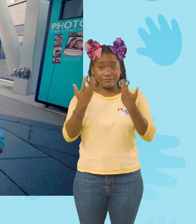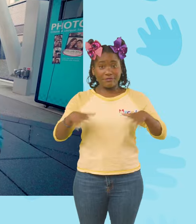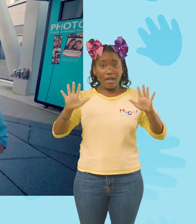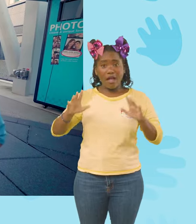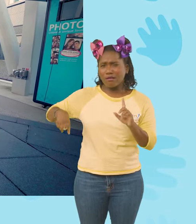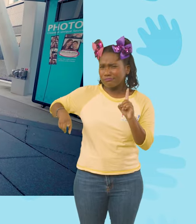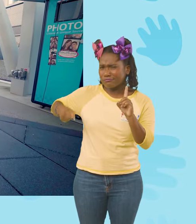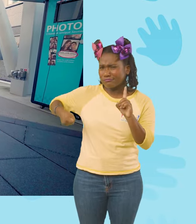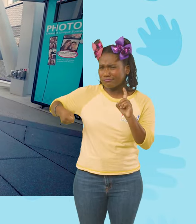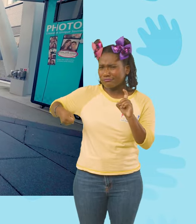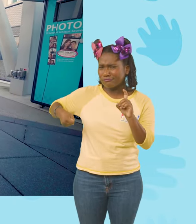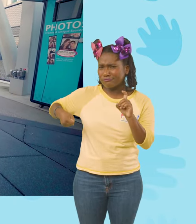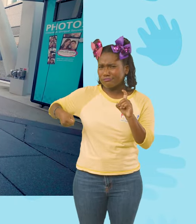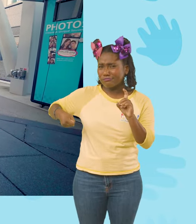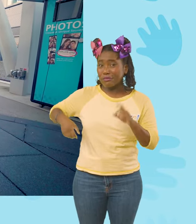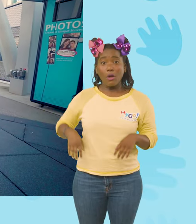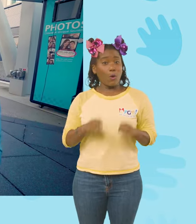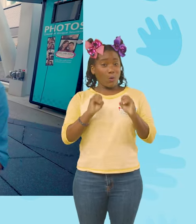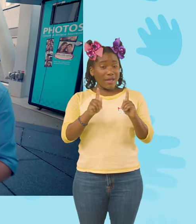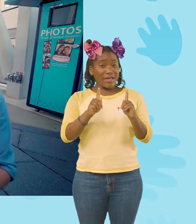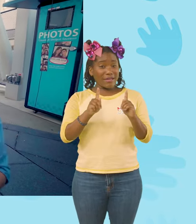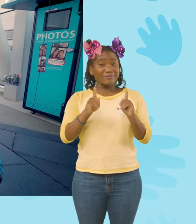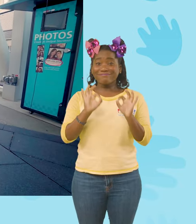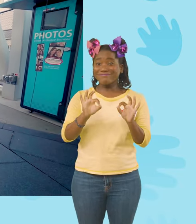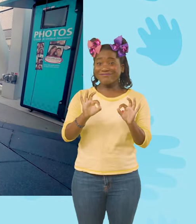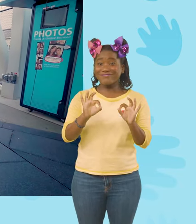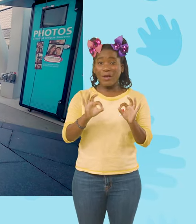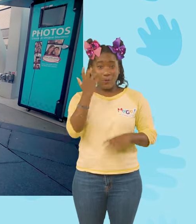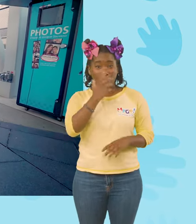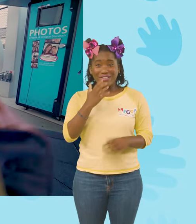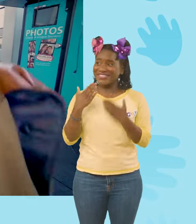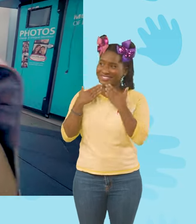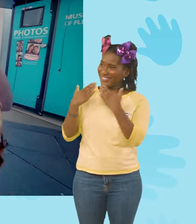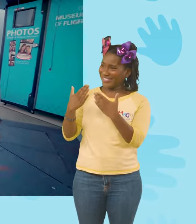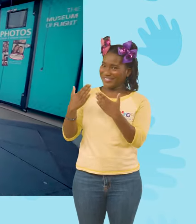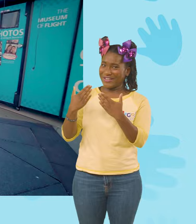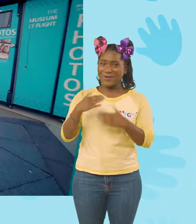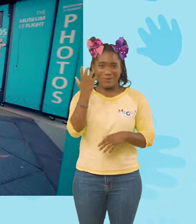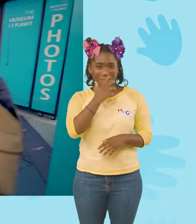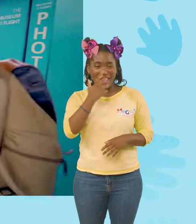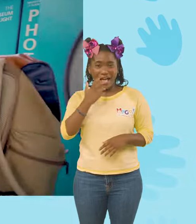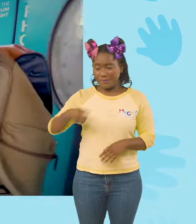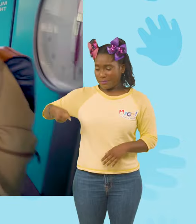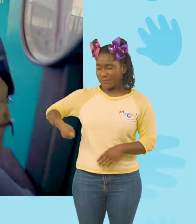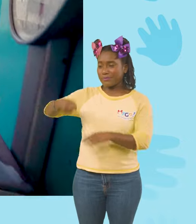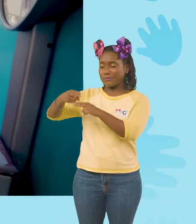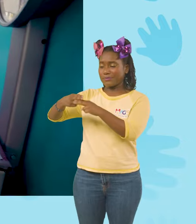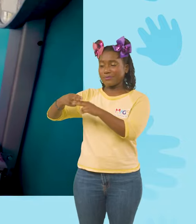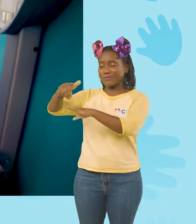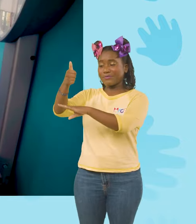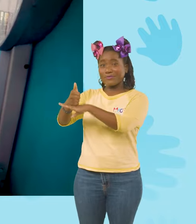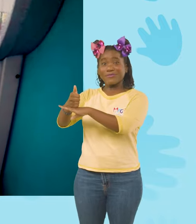checked in. Do you have a bag? Okay, perfect. Ooh, thank you. Okay, let's put the bag